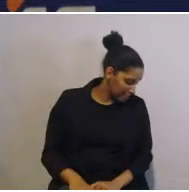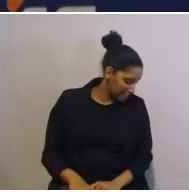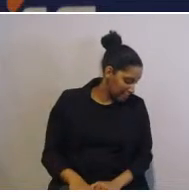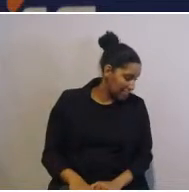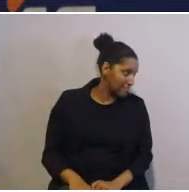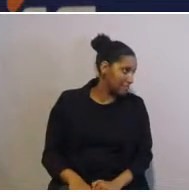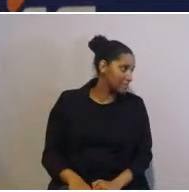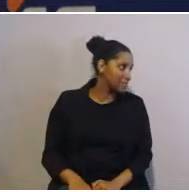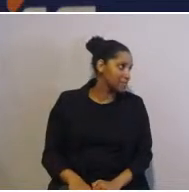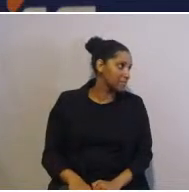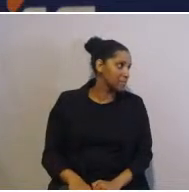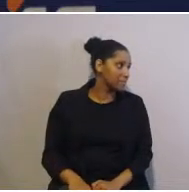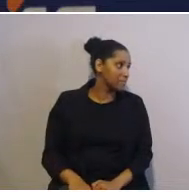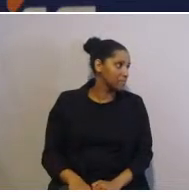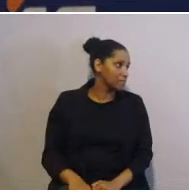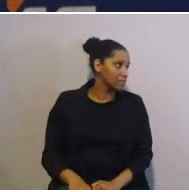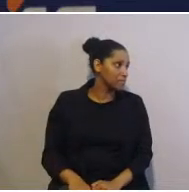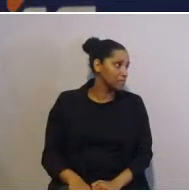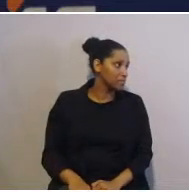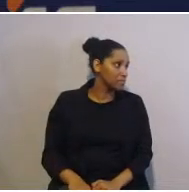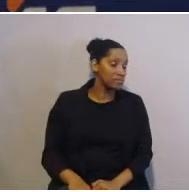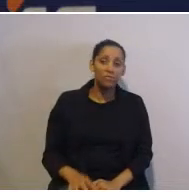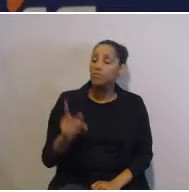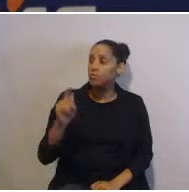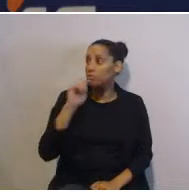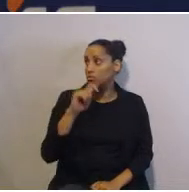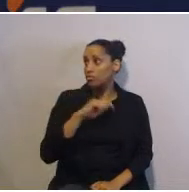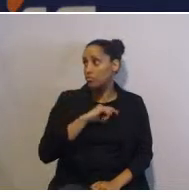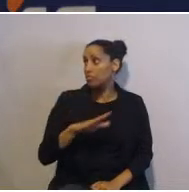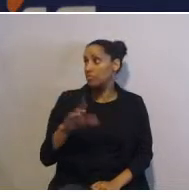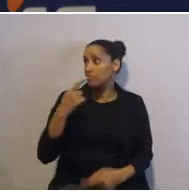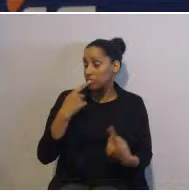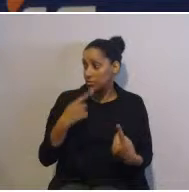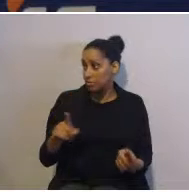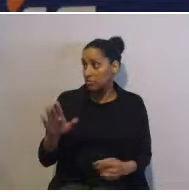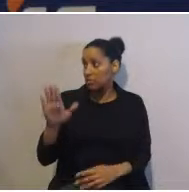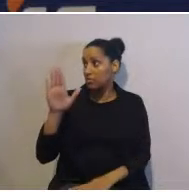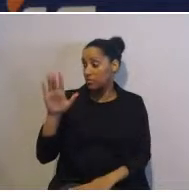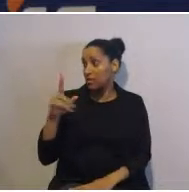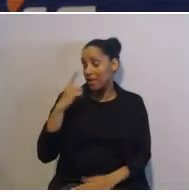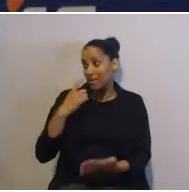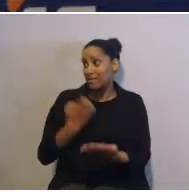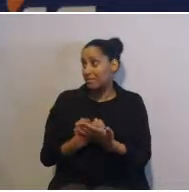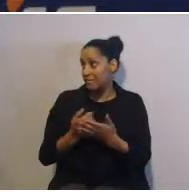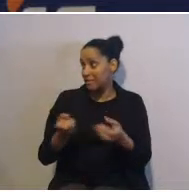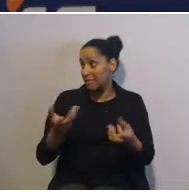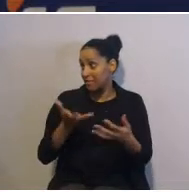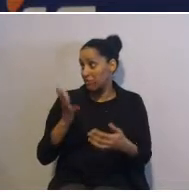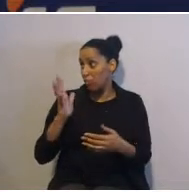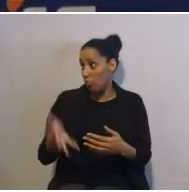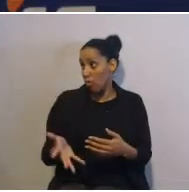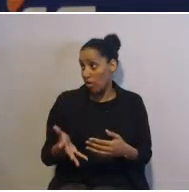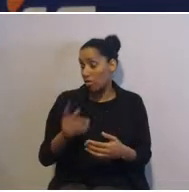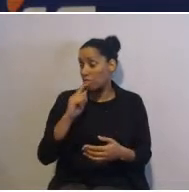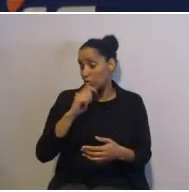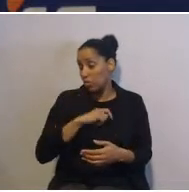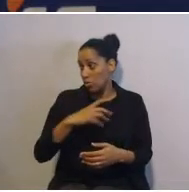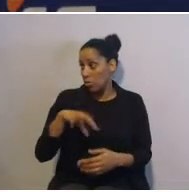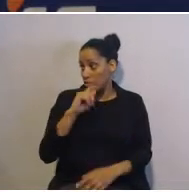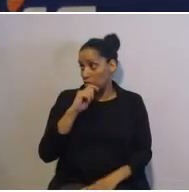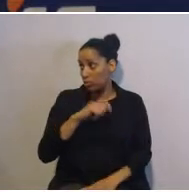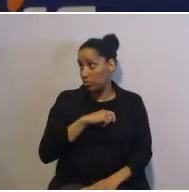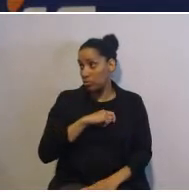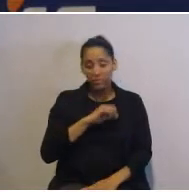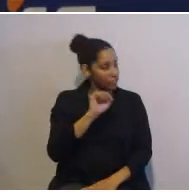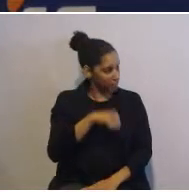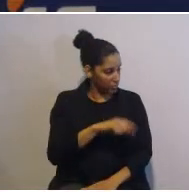right, ma. Ma, do you solemnly declare that the evidence you're going to give to this panel is the truth and the whole truth?